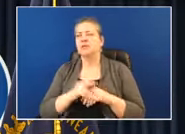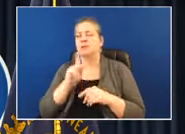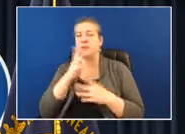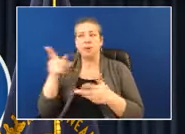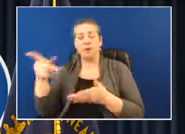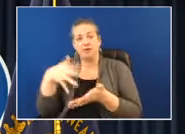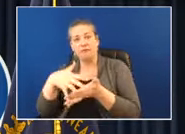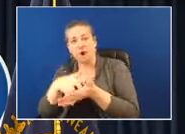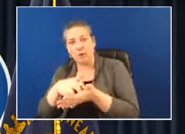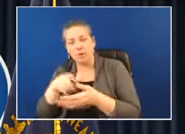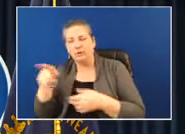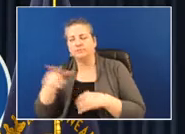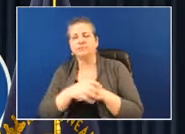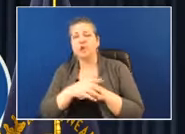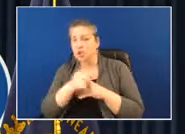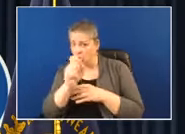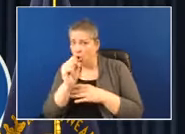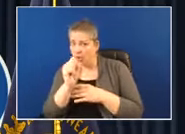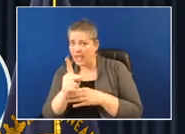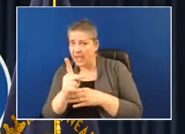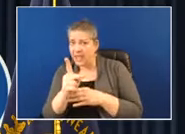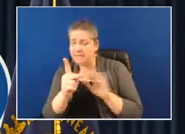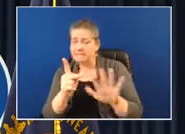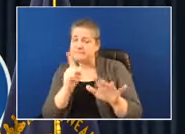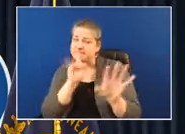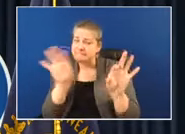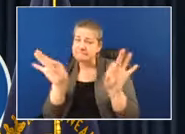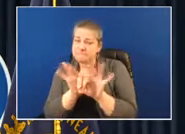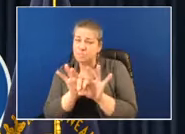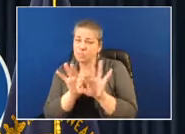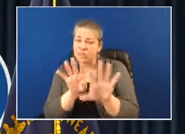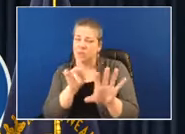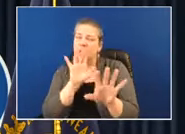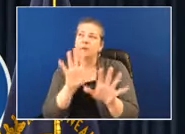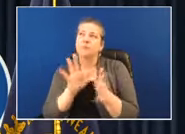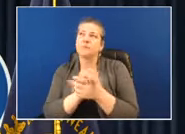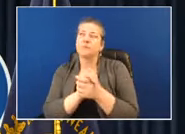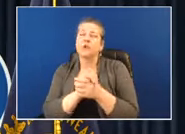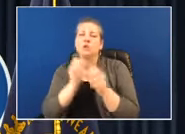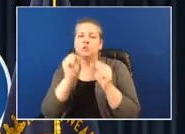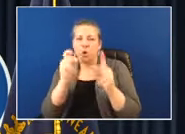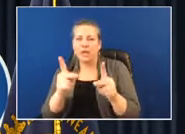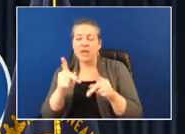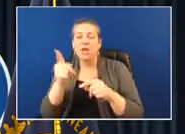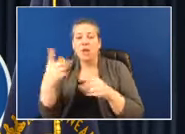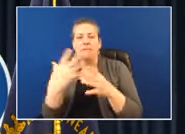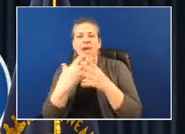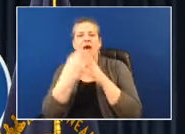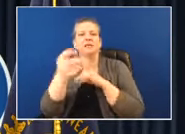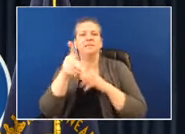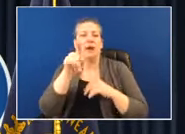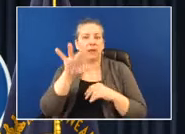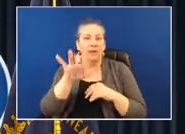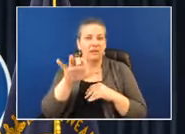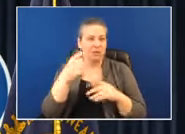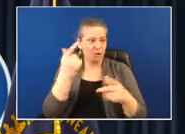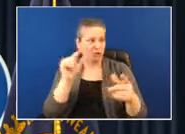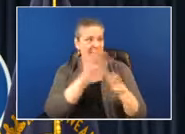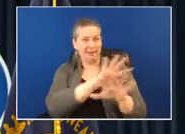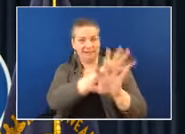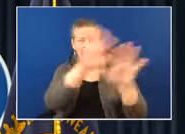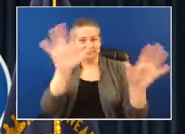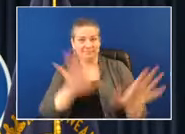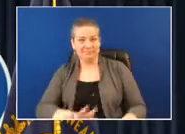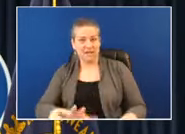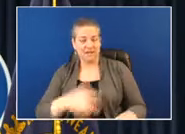is okay, though, and this is important. There's another side to this. It's okay for folks to be out in public now in green counties, of which we had 116